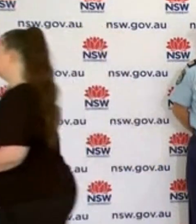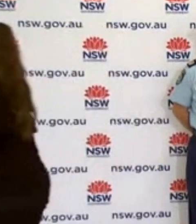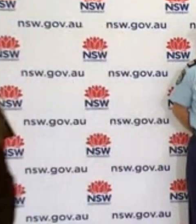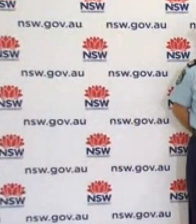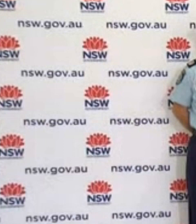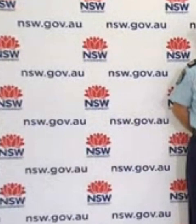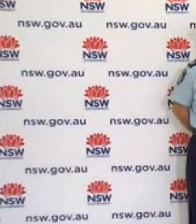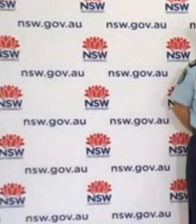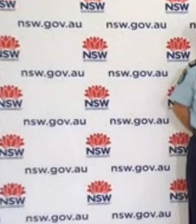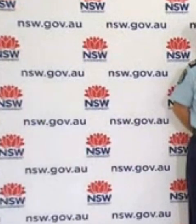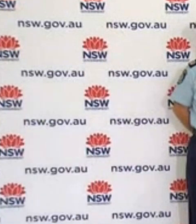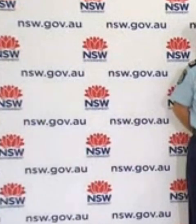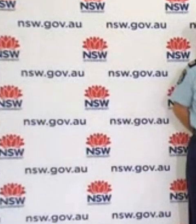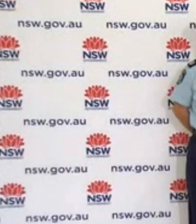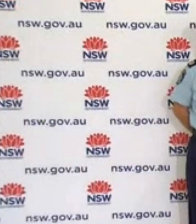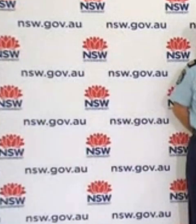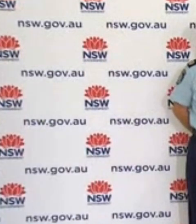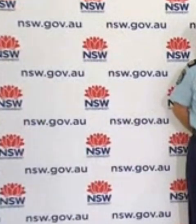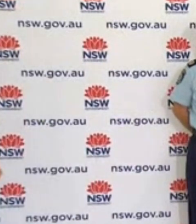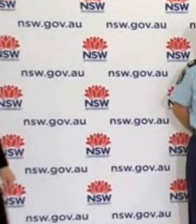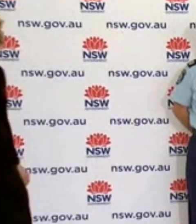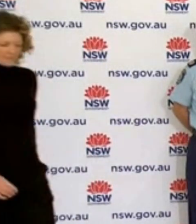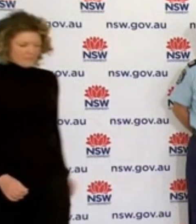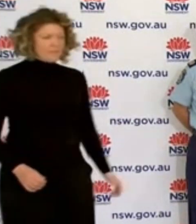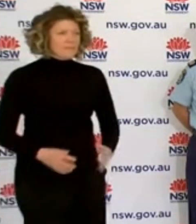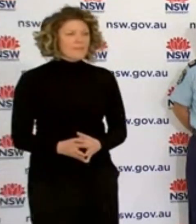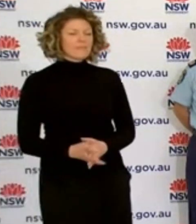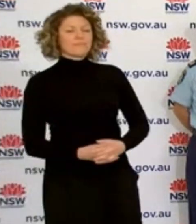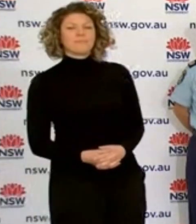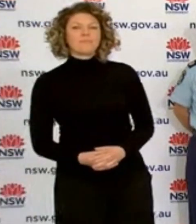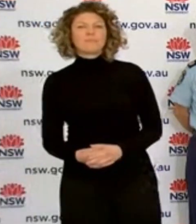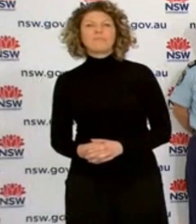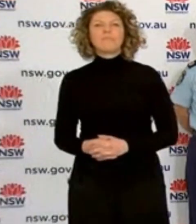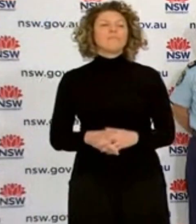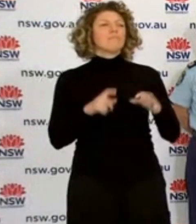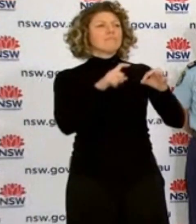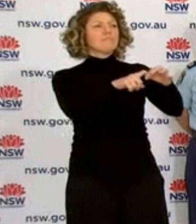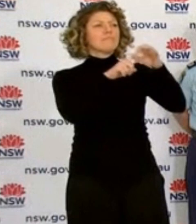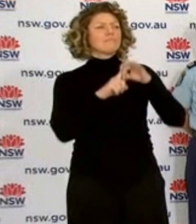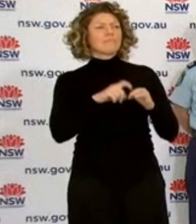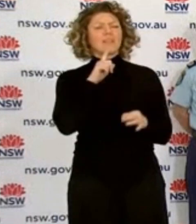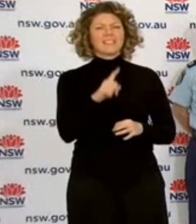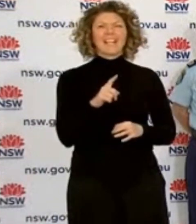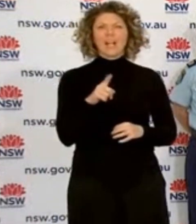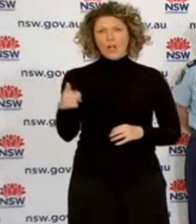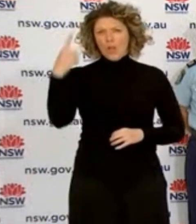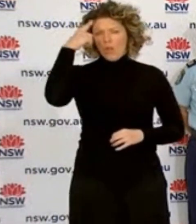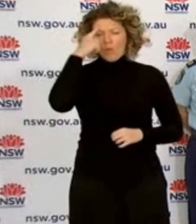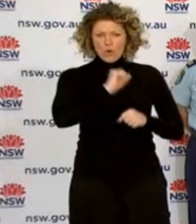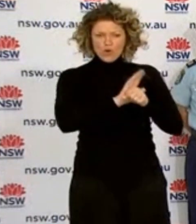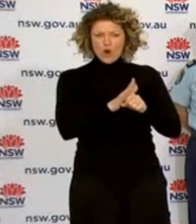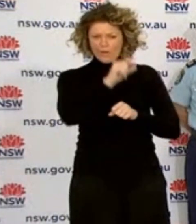At the start of this, we were targeting no cases infectious in the community. At the start of August, we were